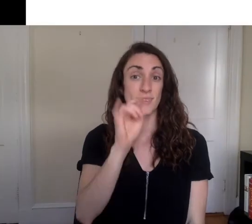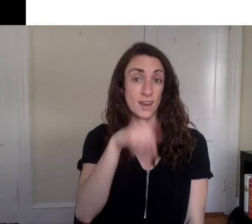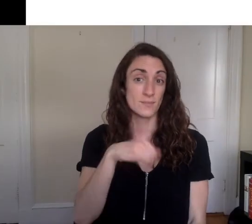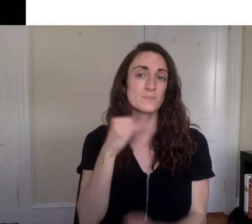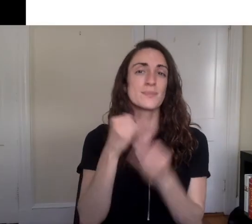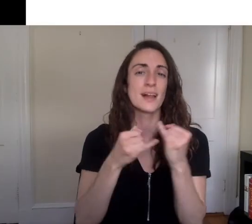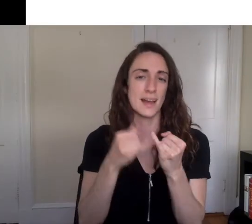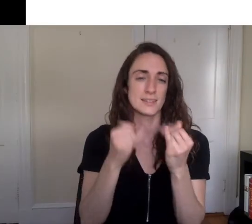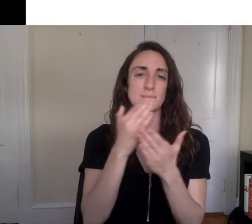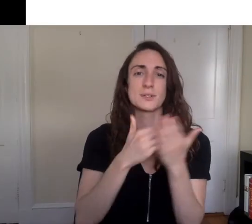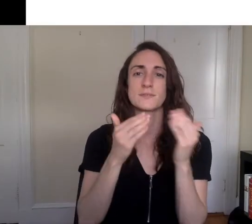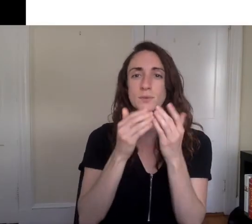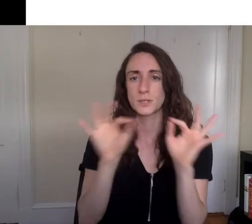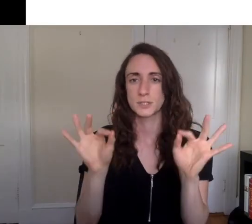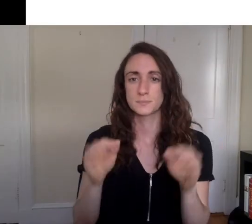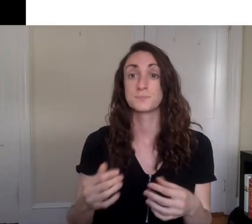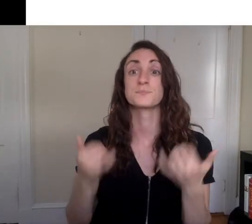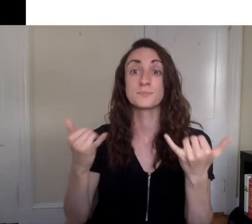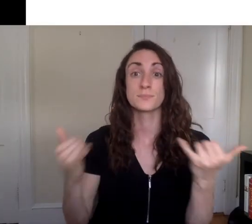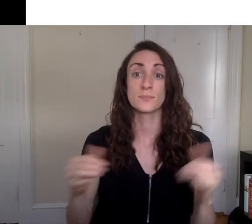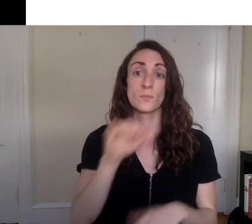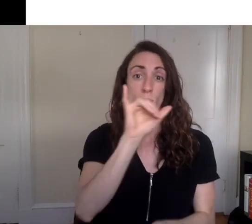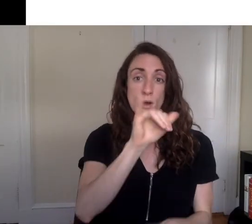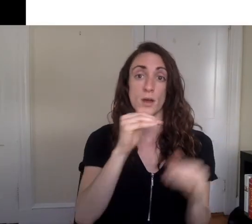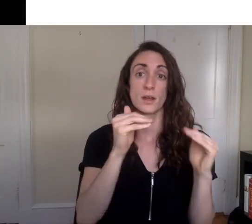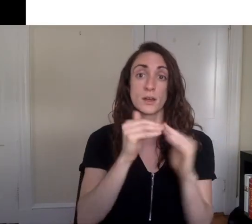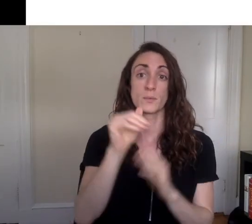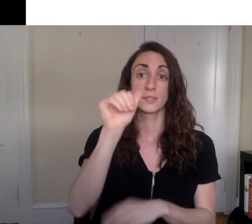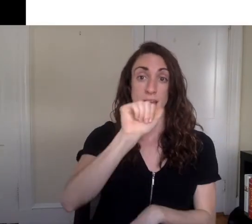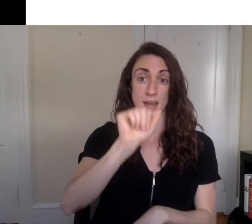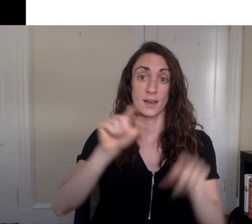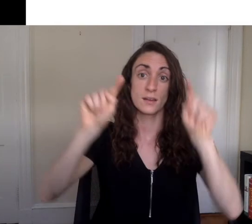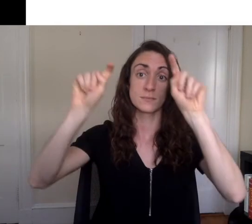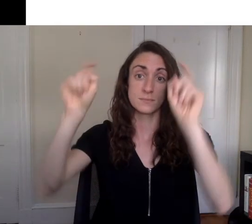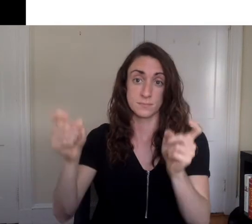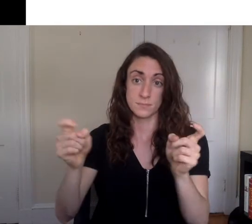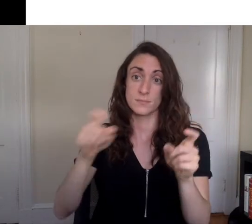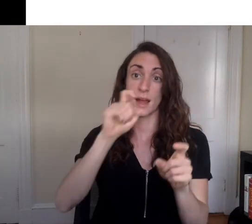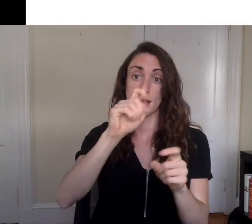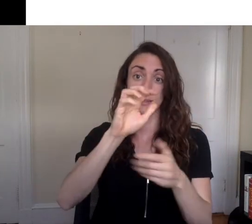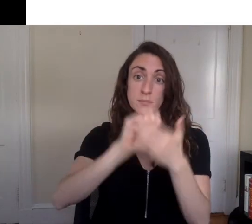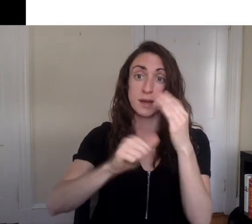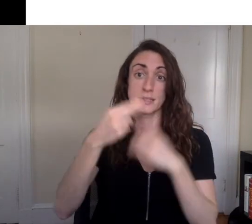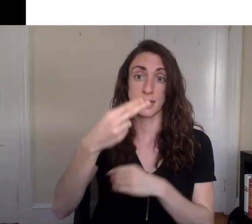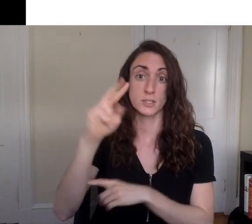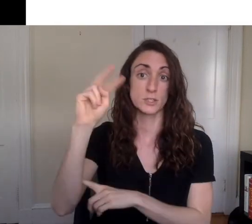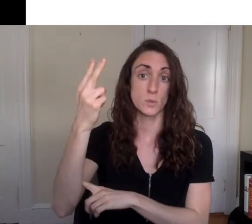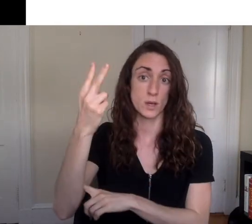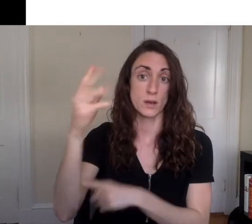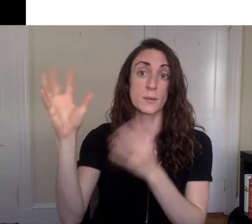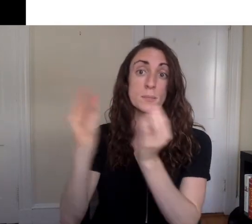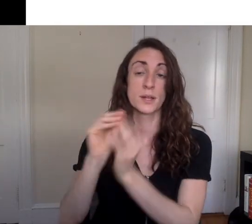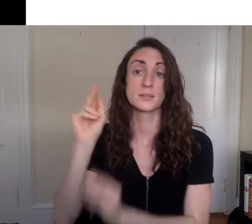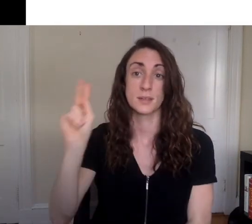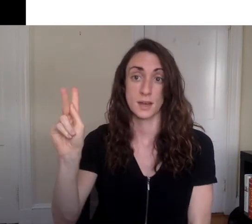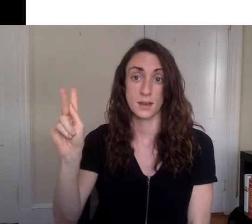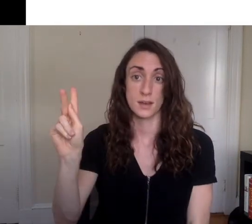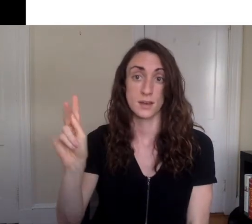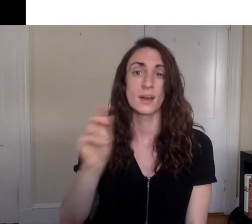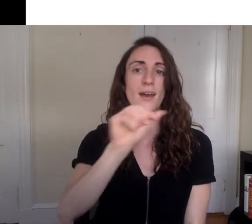That's the last piece of this equation. So we've got this form y equals a times the quantity x minus h squared plus